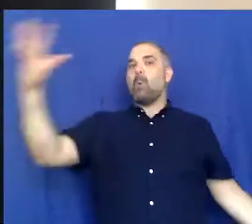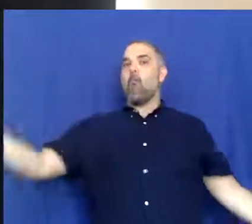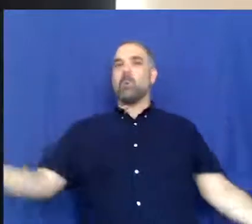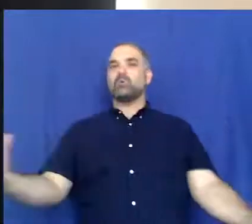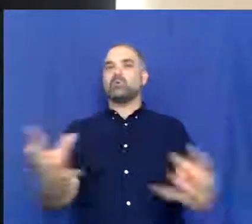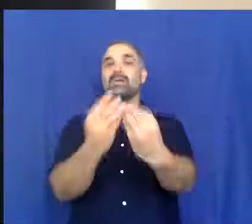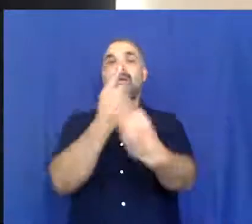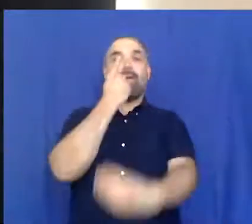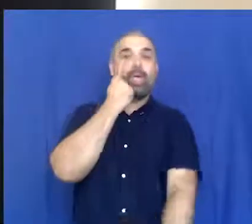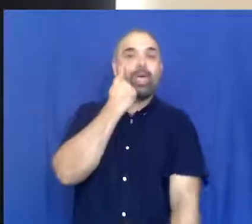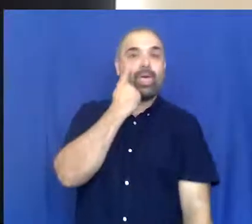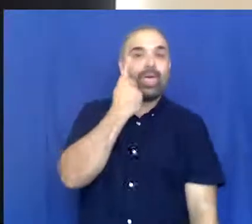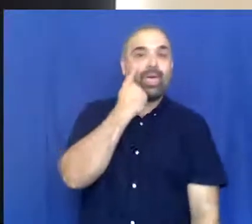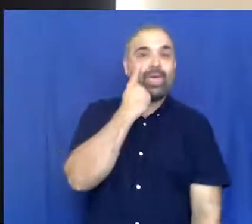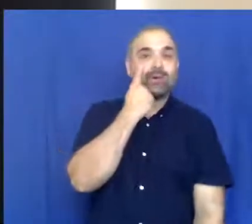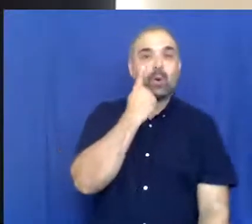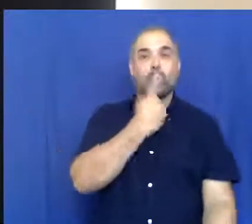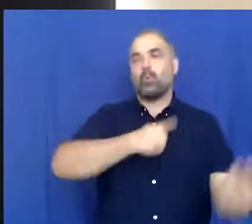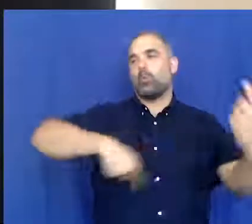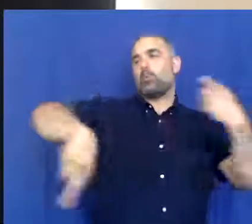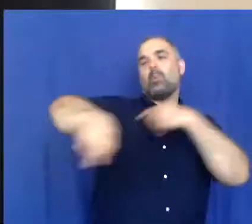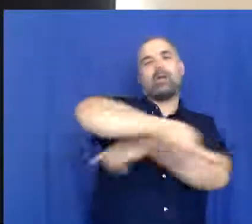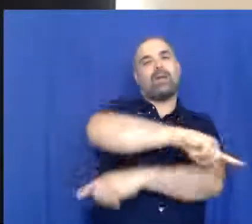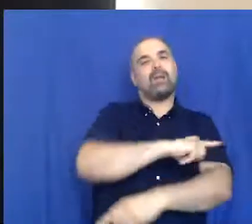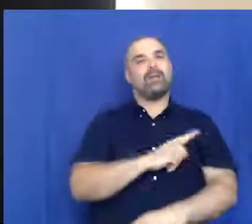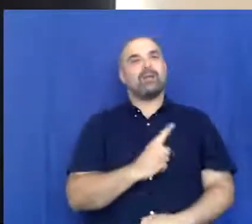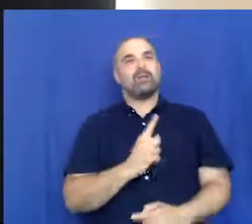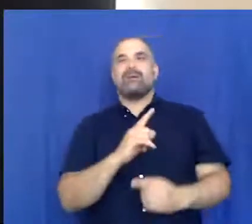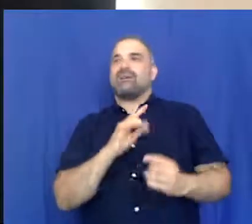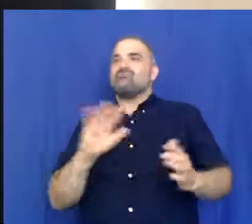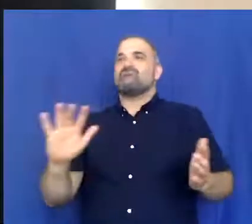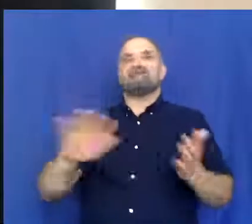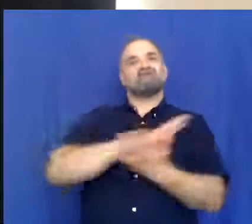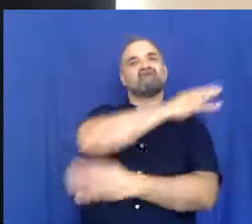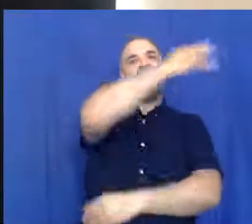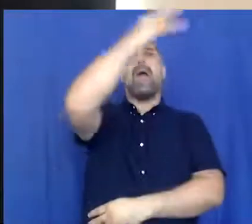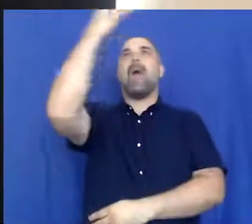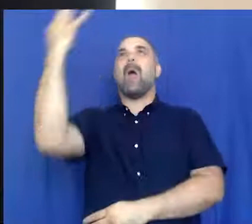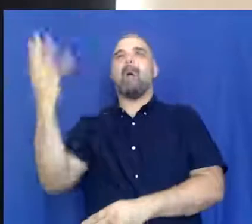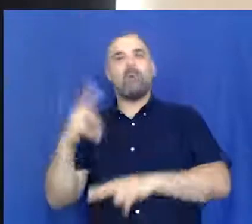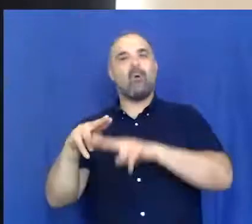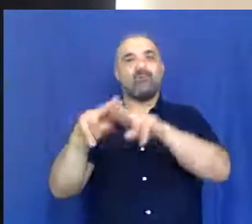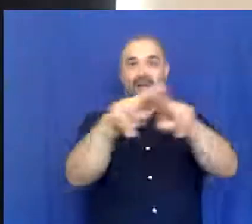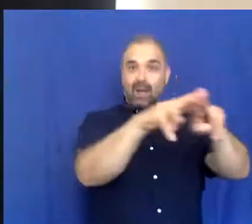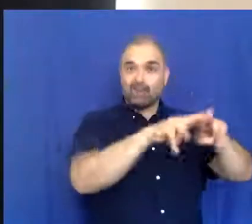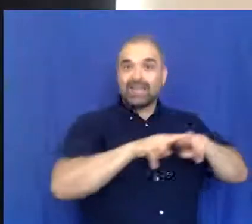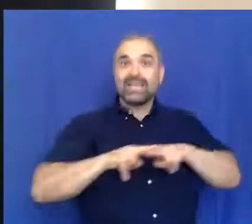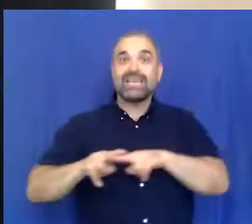all together and you'll see that we're all a big